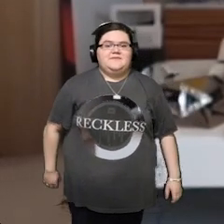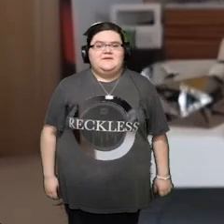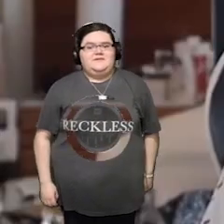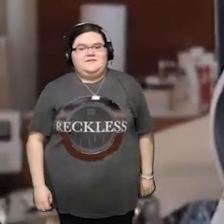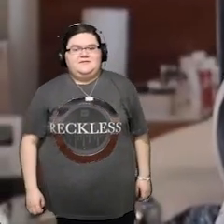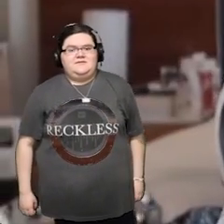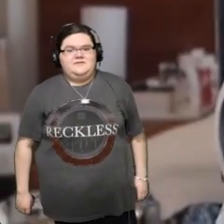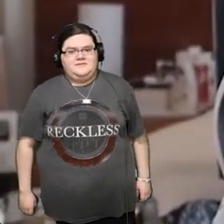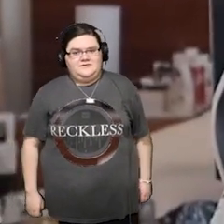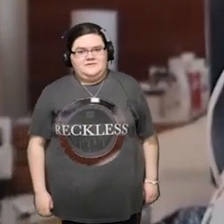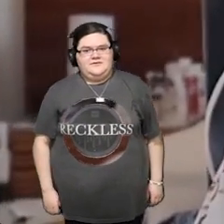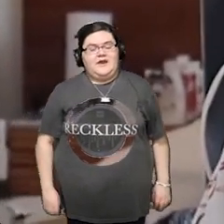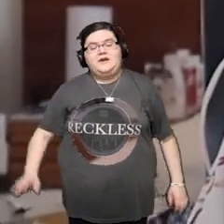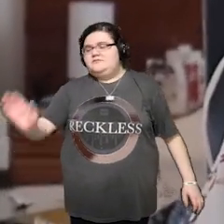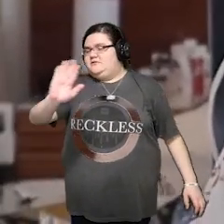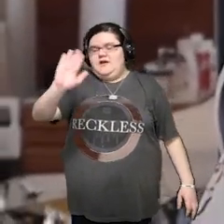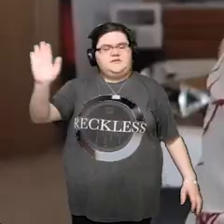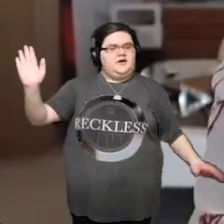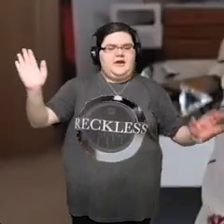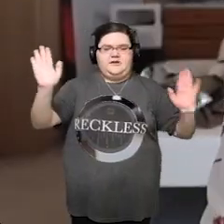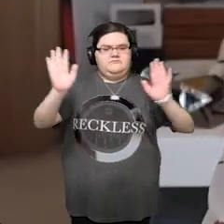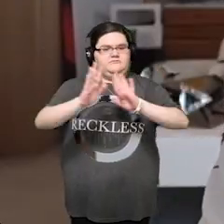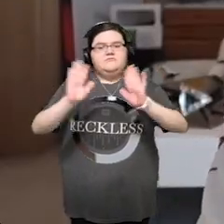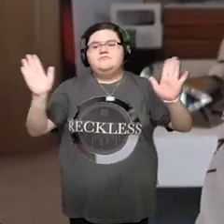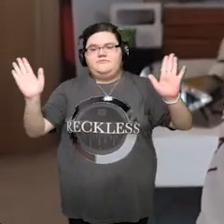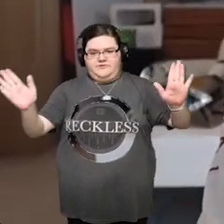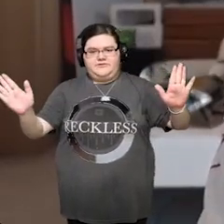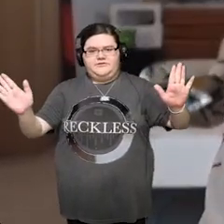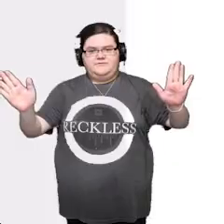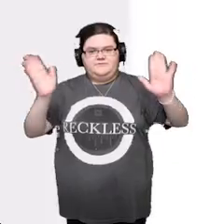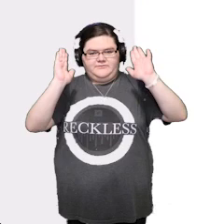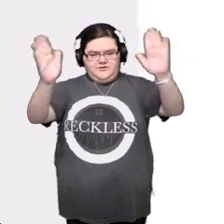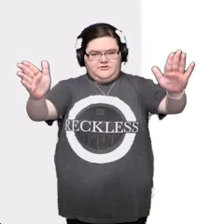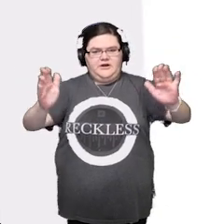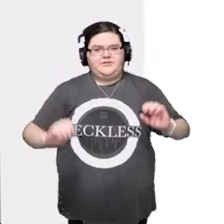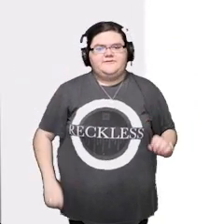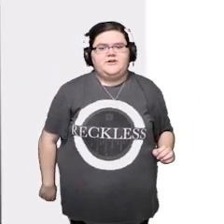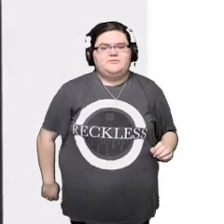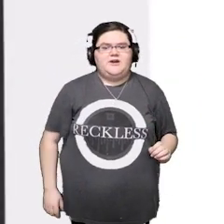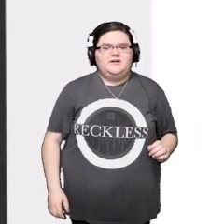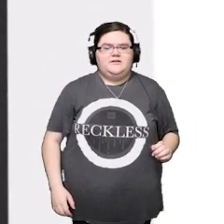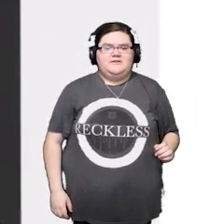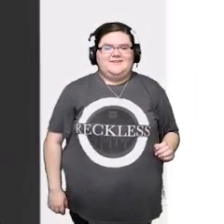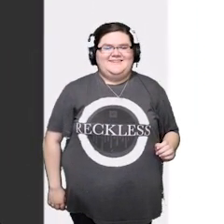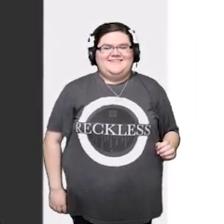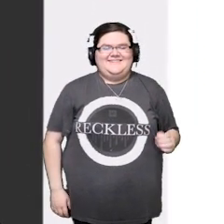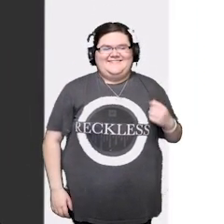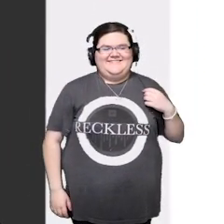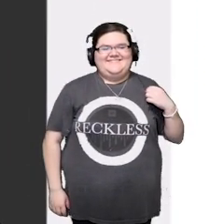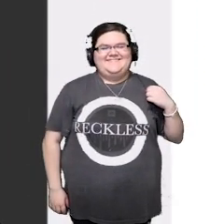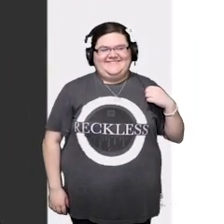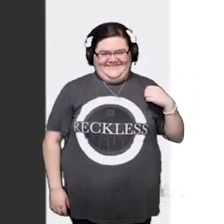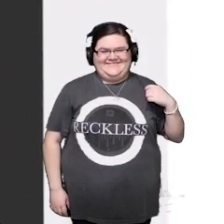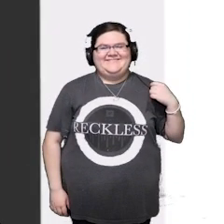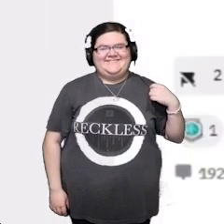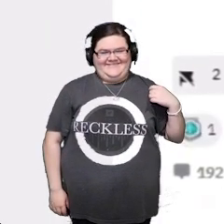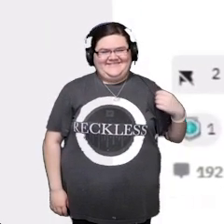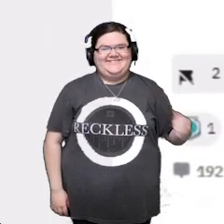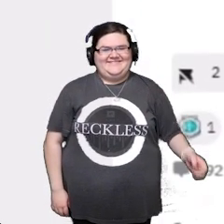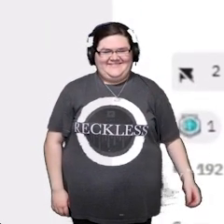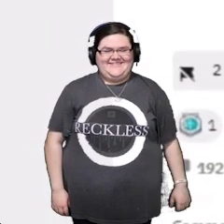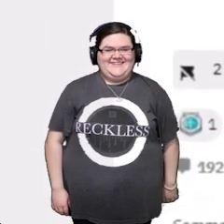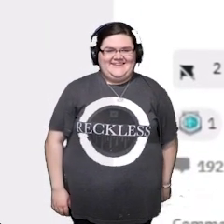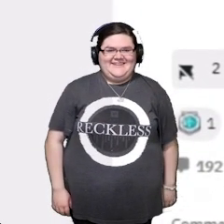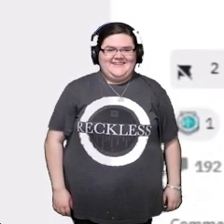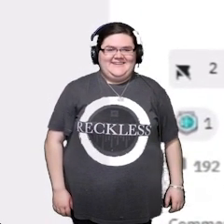So, yeah. I might take a break soon. Hey, that's okay. But anyway, okay. Let's get straight into this. Sums it up. Your health collab is first, we bro. Want, PewDiePie and KSI, okay. Mm-hmm. The